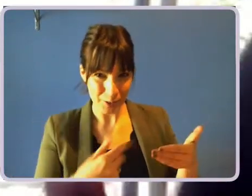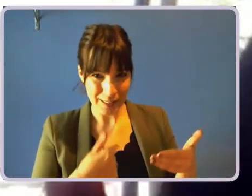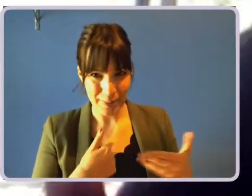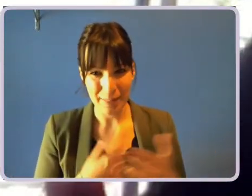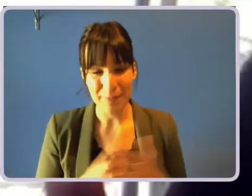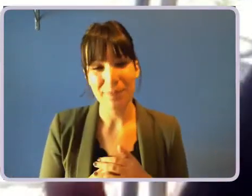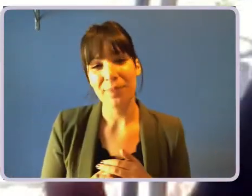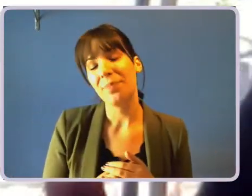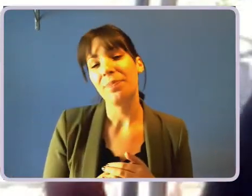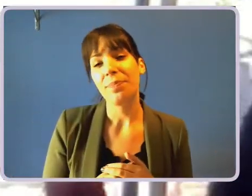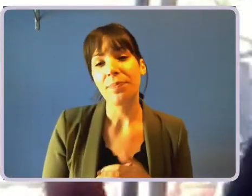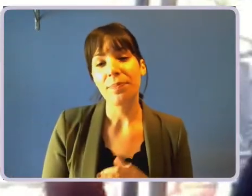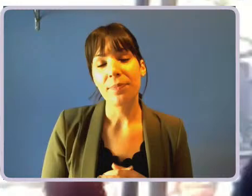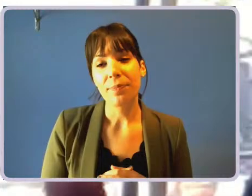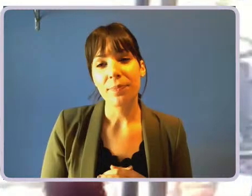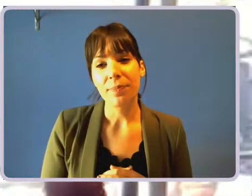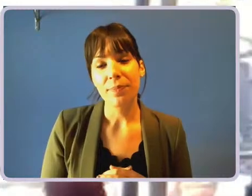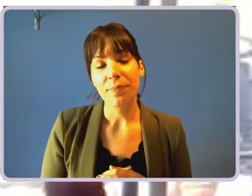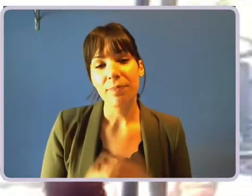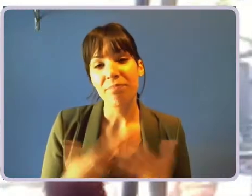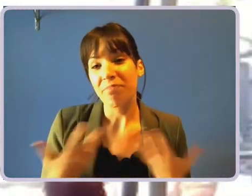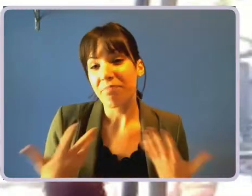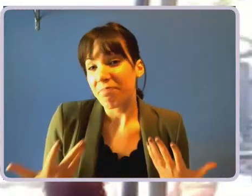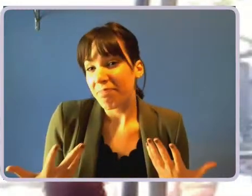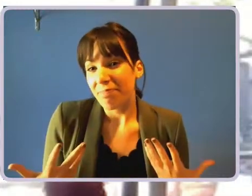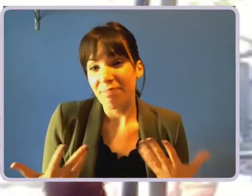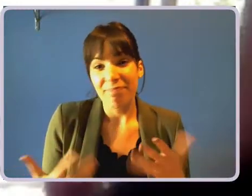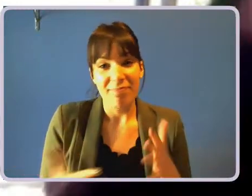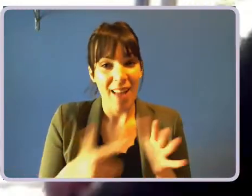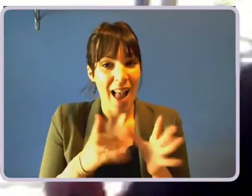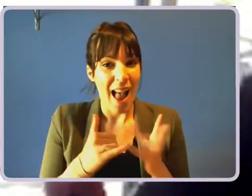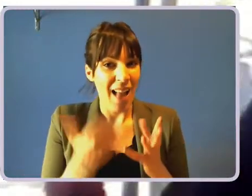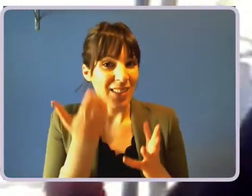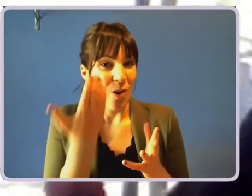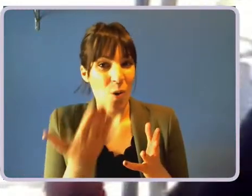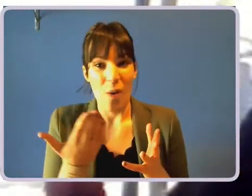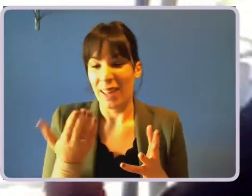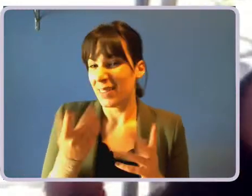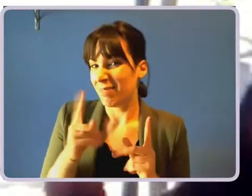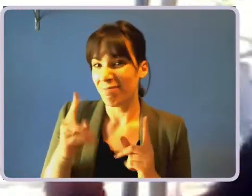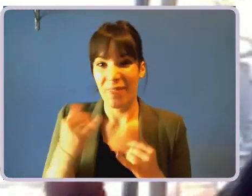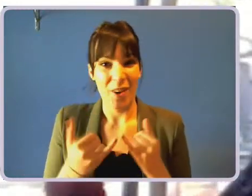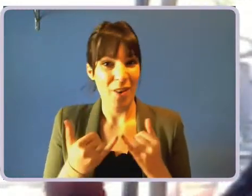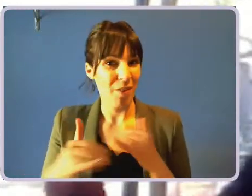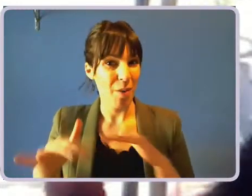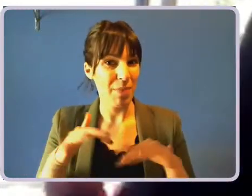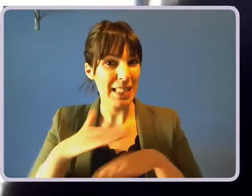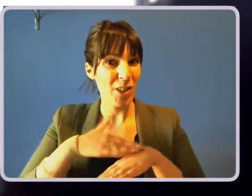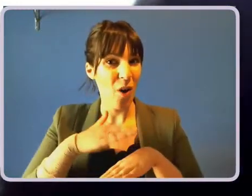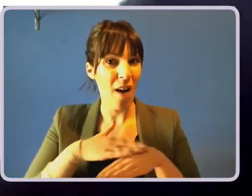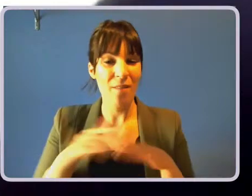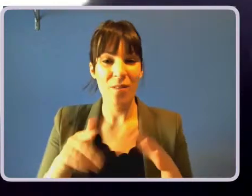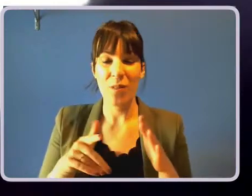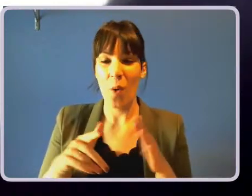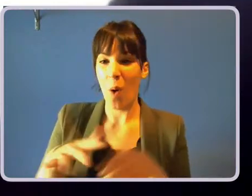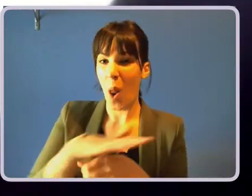been, as always, a very busy time for local governments, and I think before I